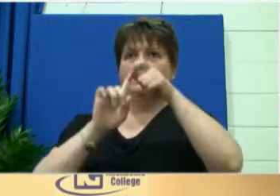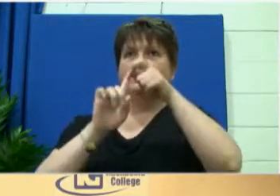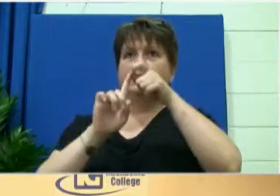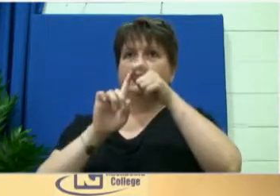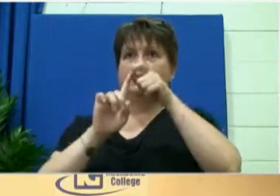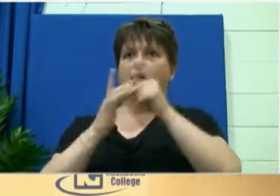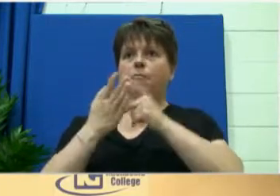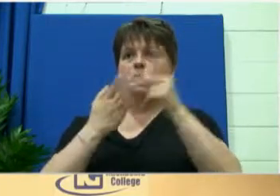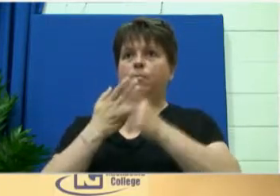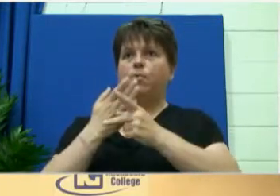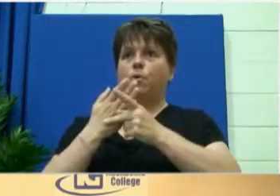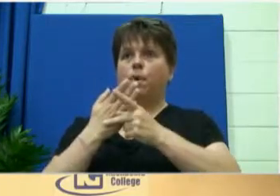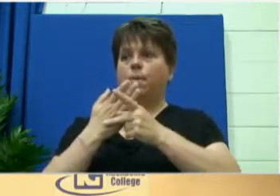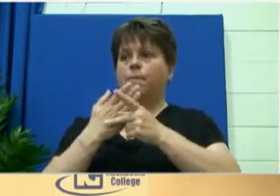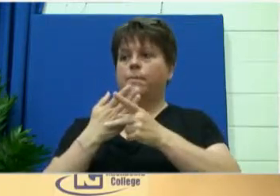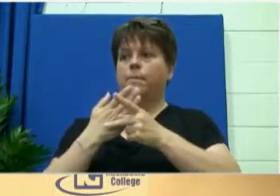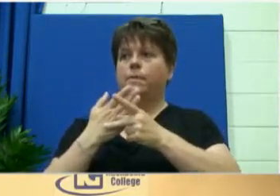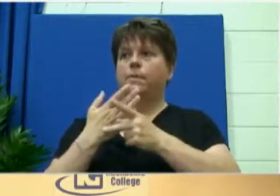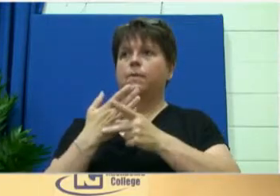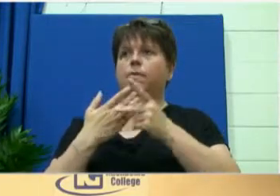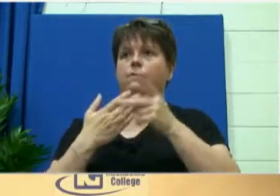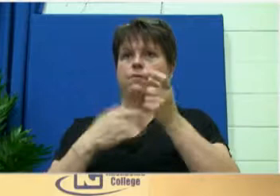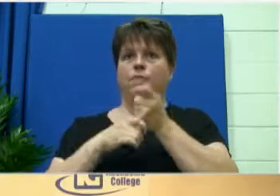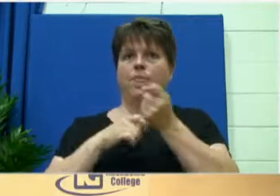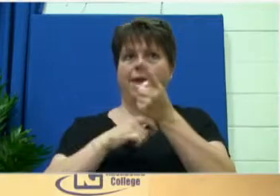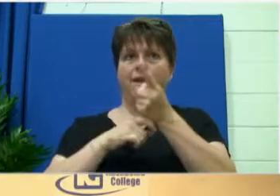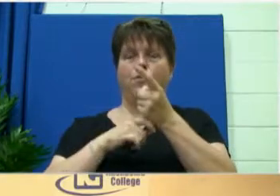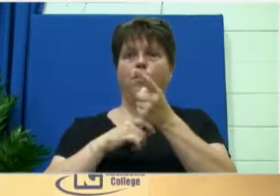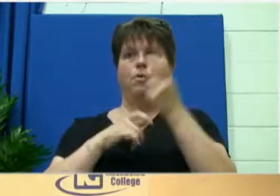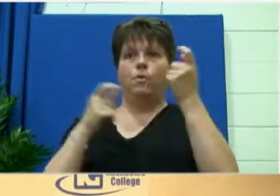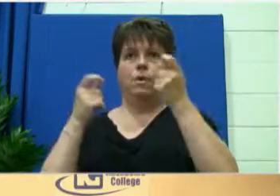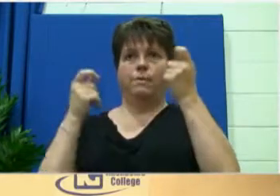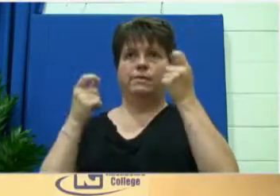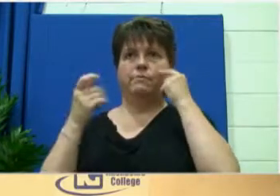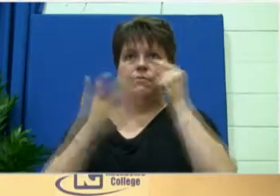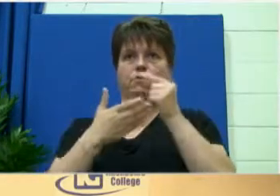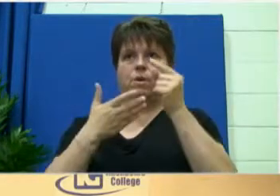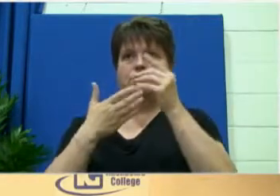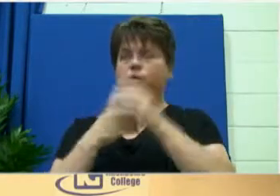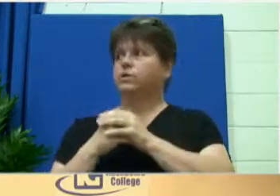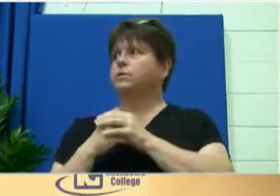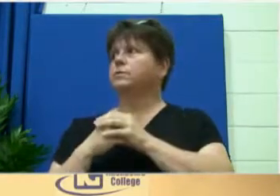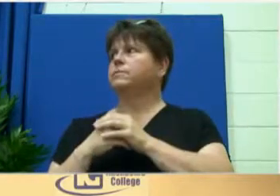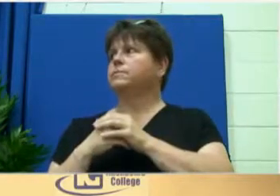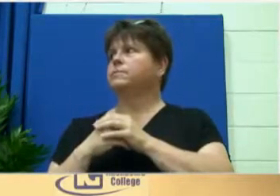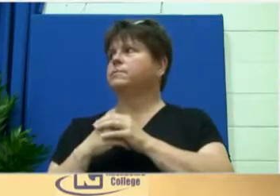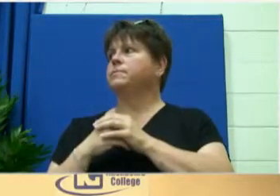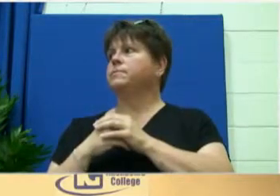in the program proceedings of the annual commencement of Kaskaskia College.